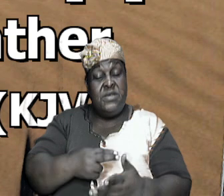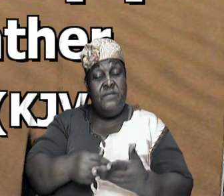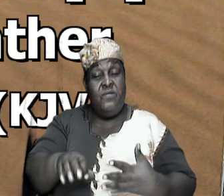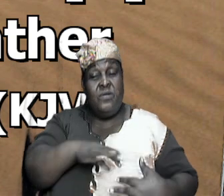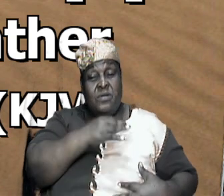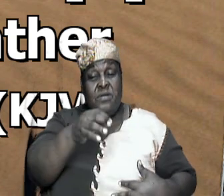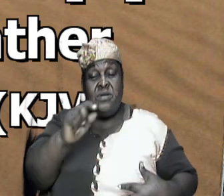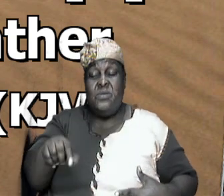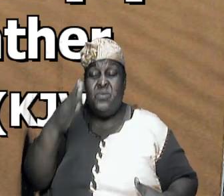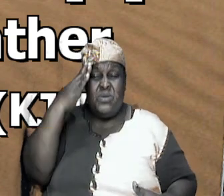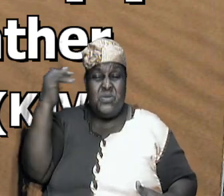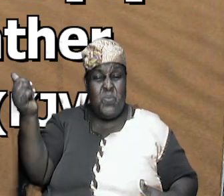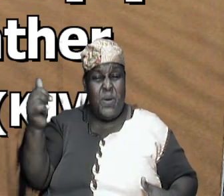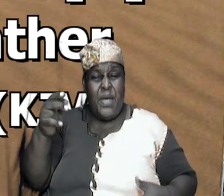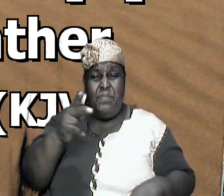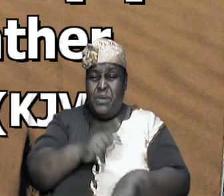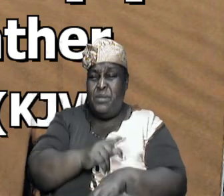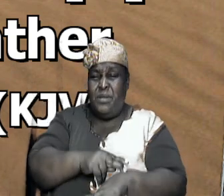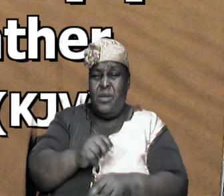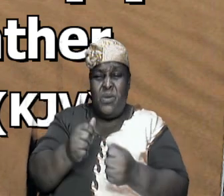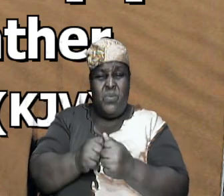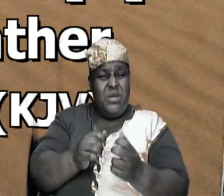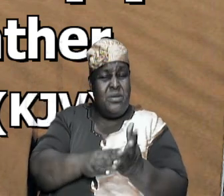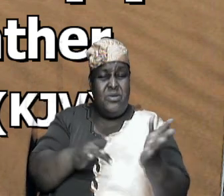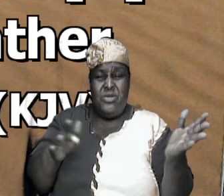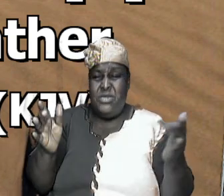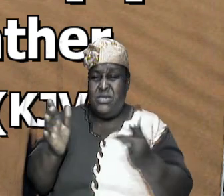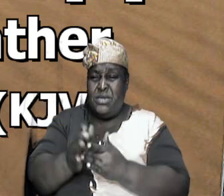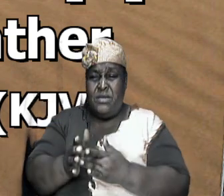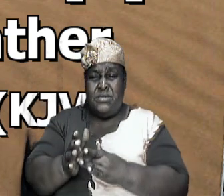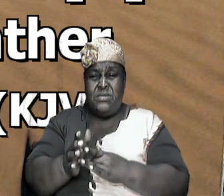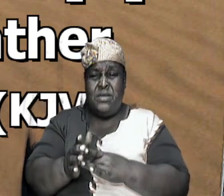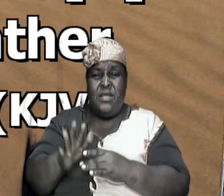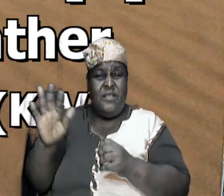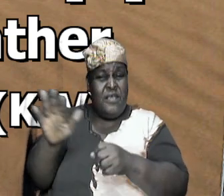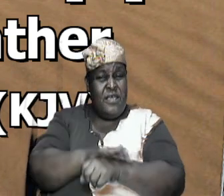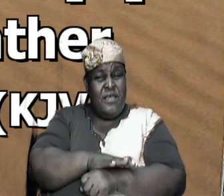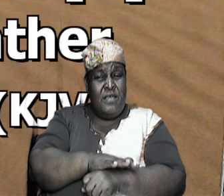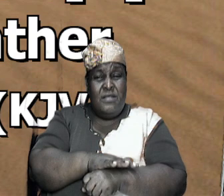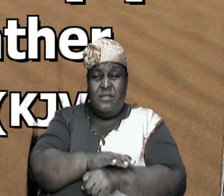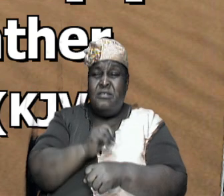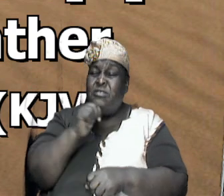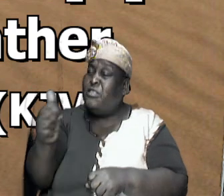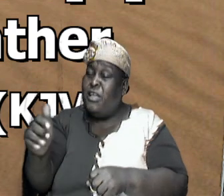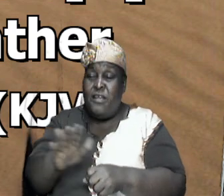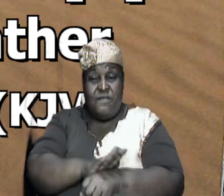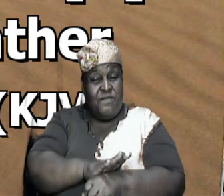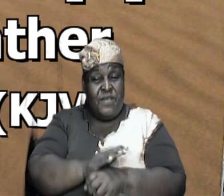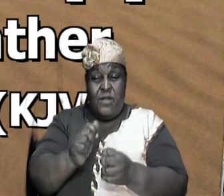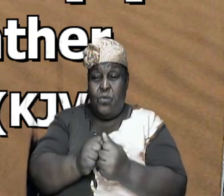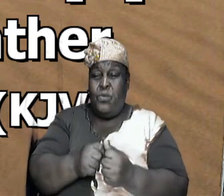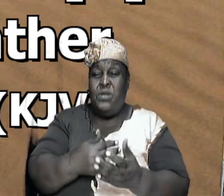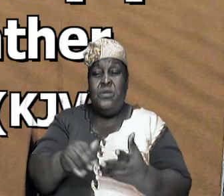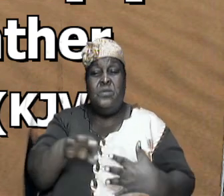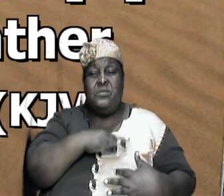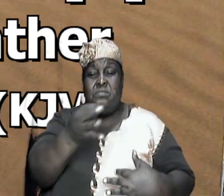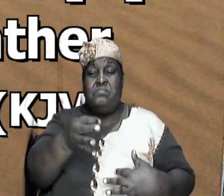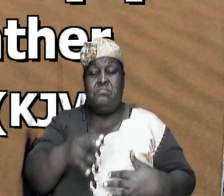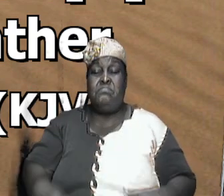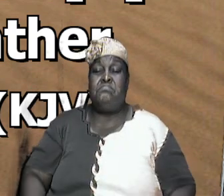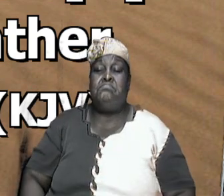was with Christ, you know, and he wasn't filled with the Holy Ghost at this point. So